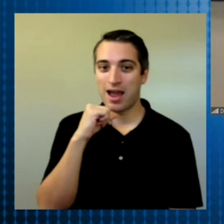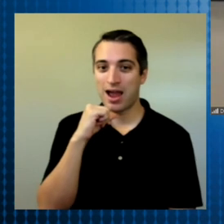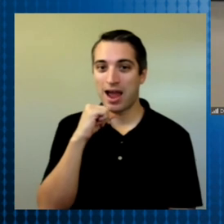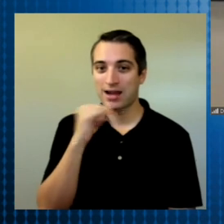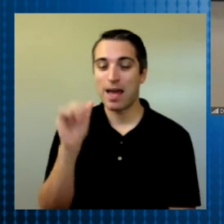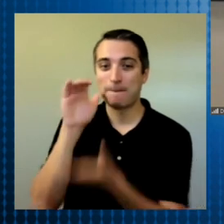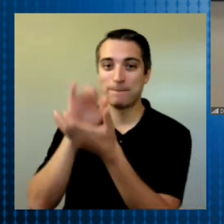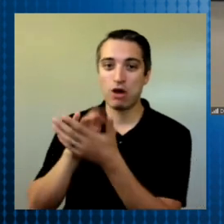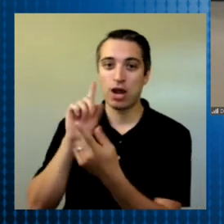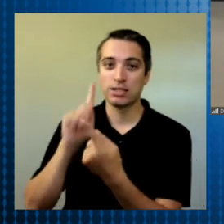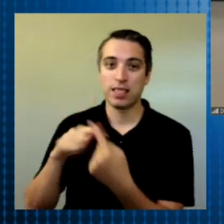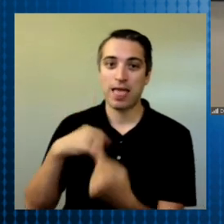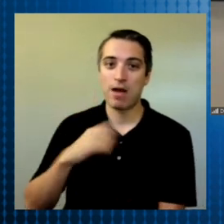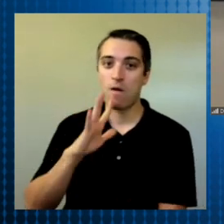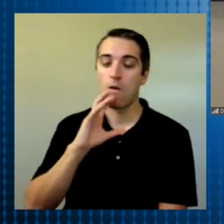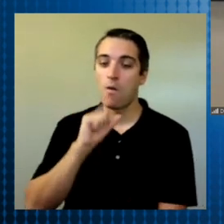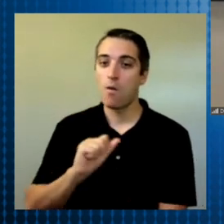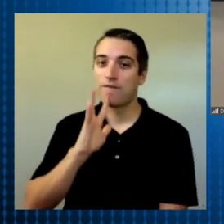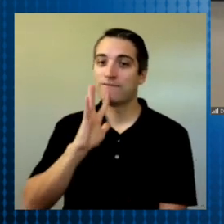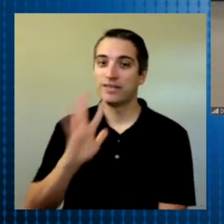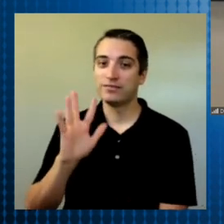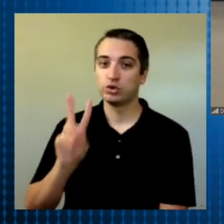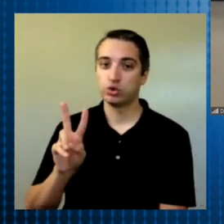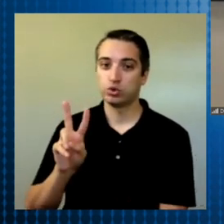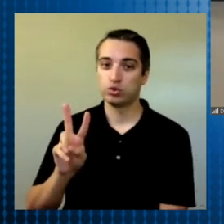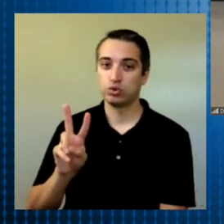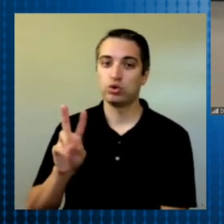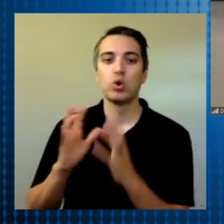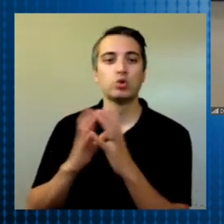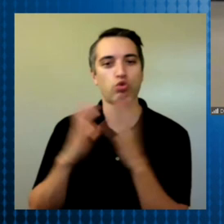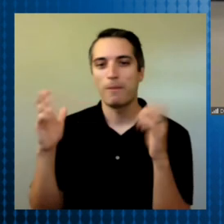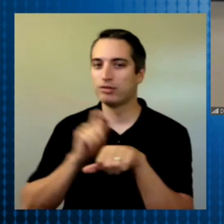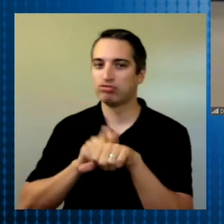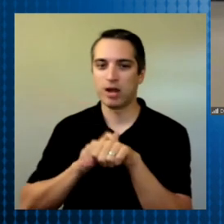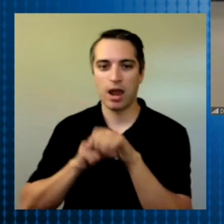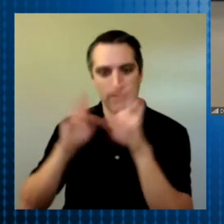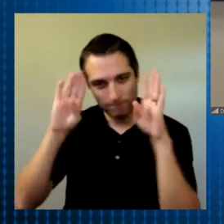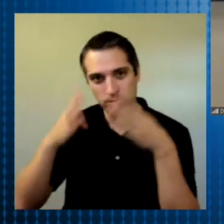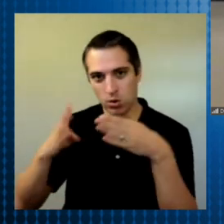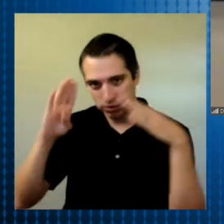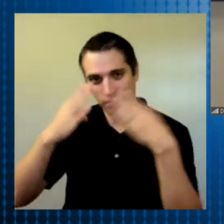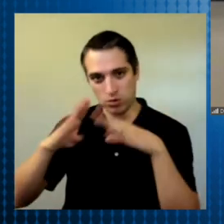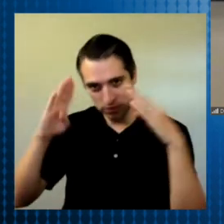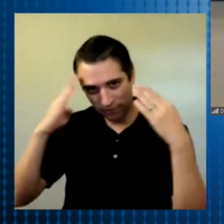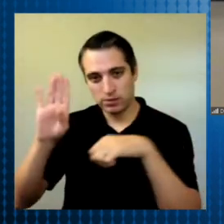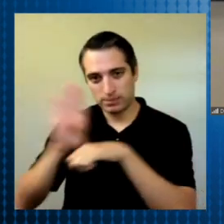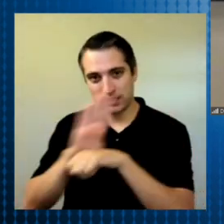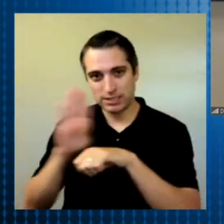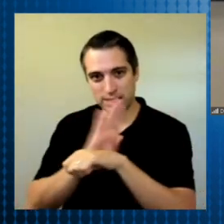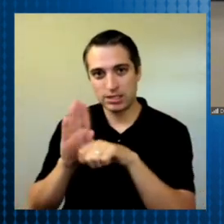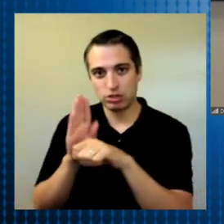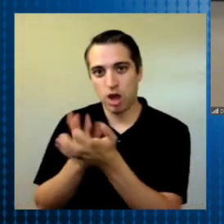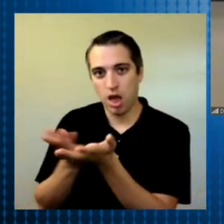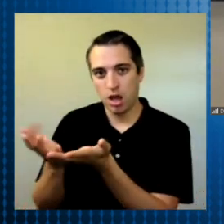52. I spent too much time trying to build businesses and trying to accumulate